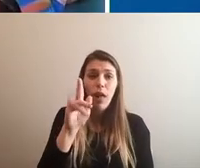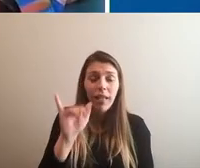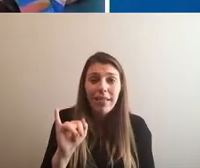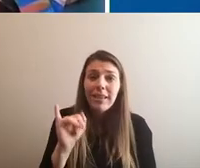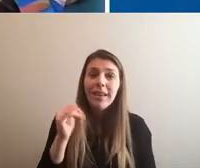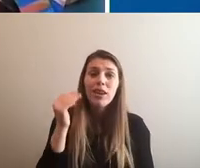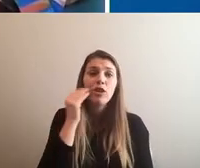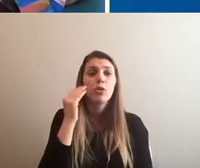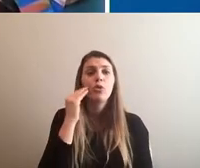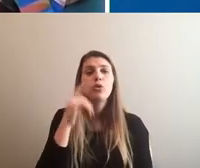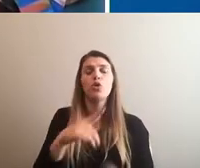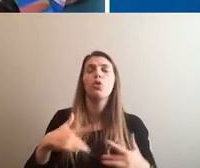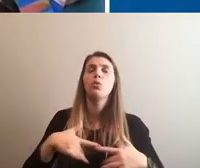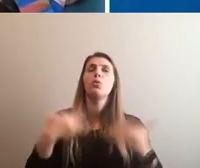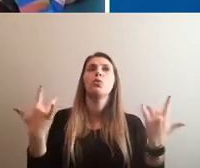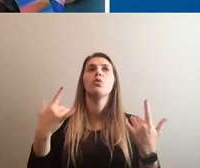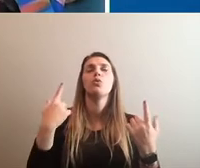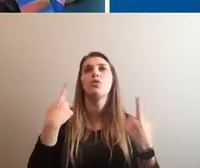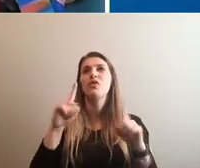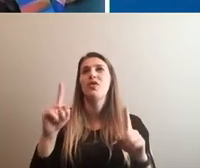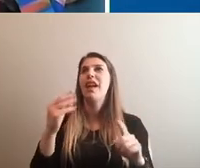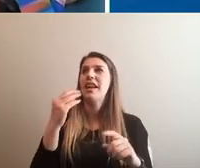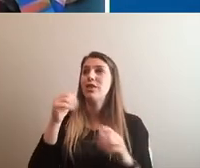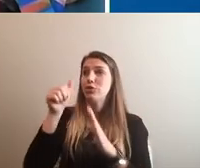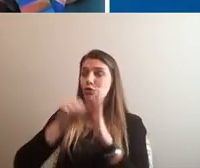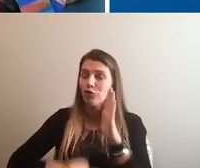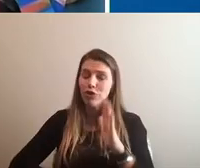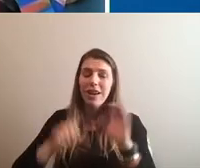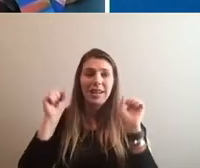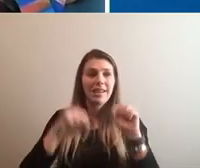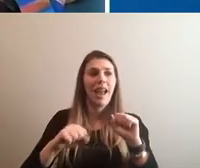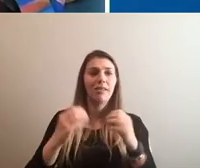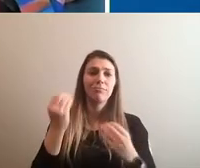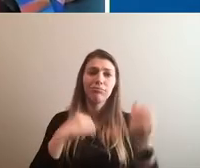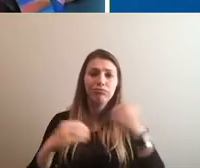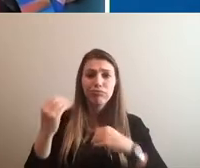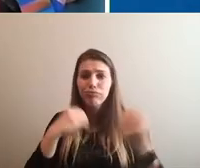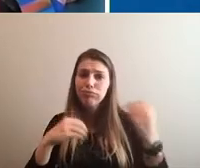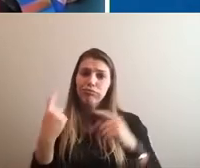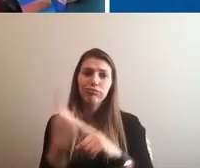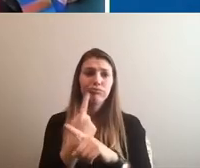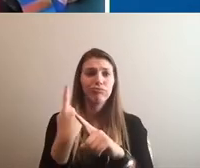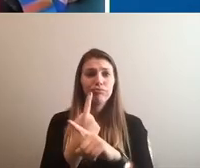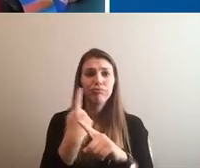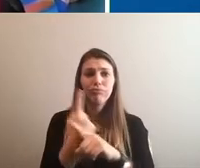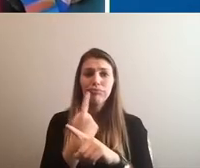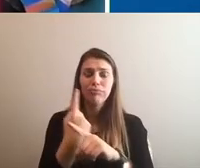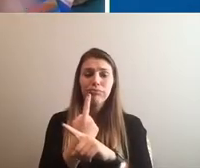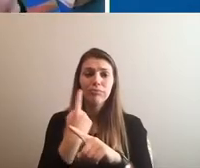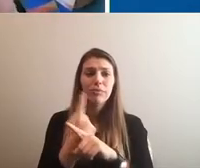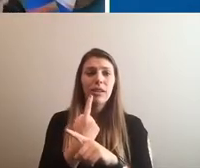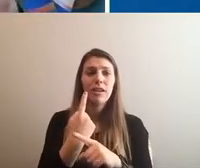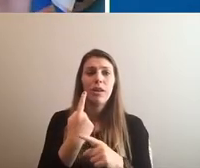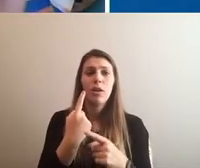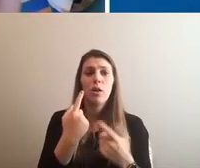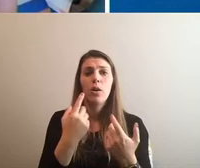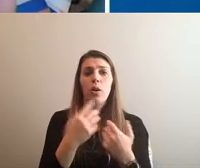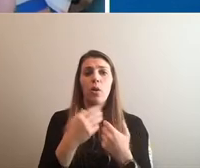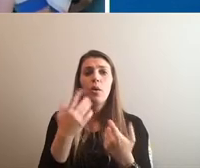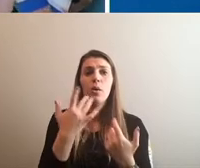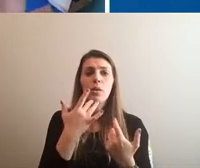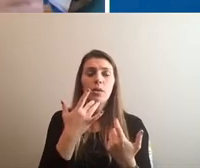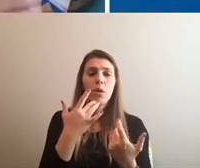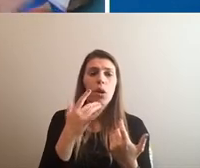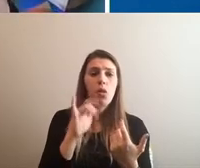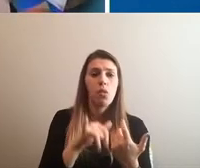was overjoyed when she had this surgery. And after that, she was able to eat all, you know, she started knowing what is the taste of